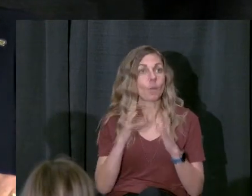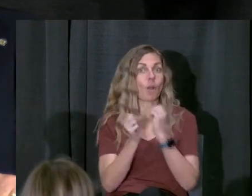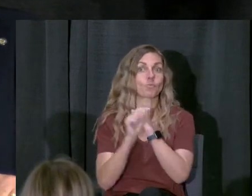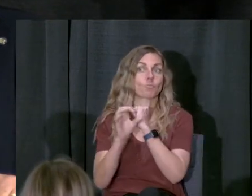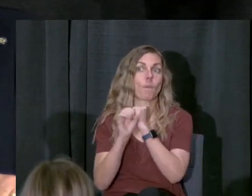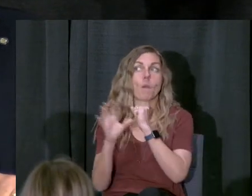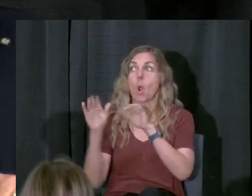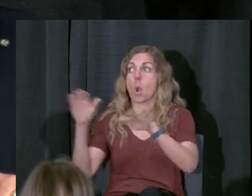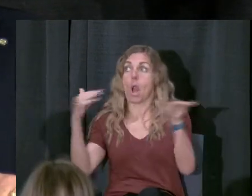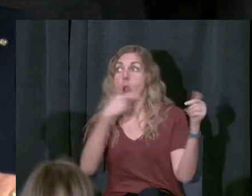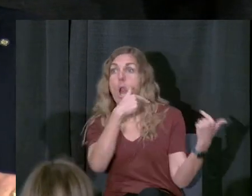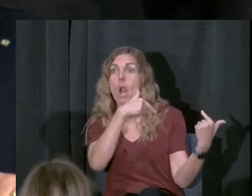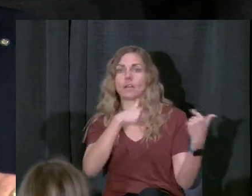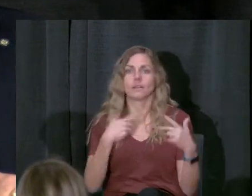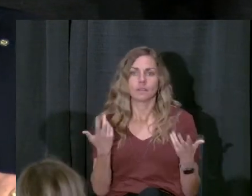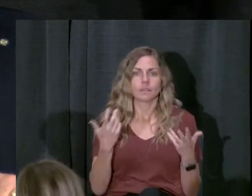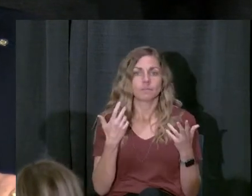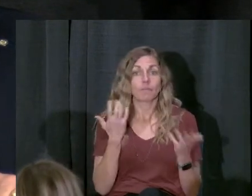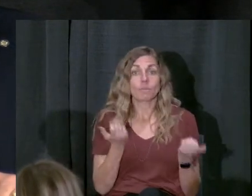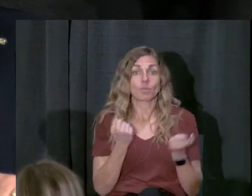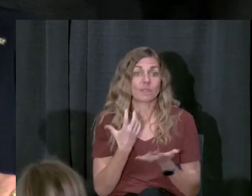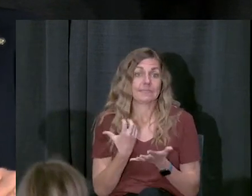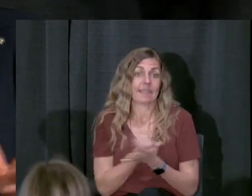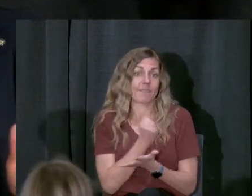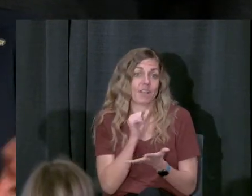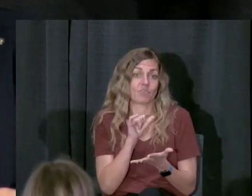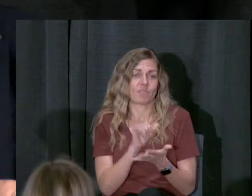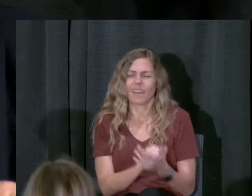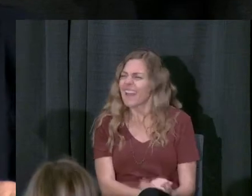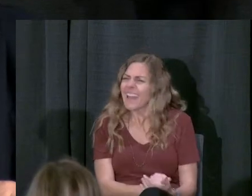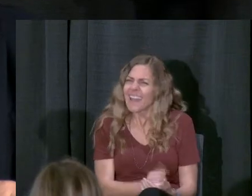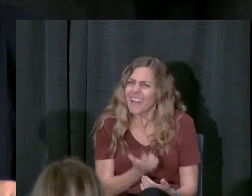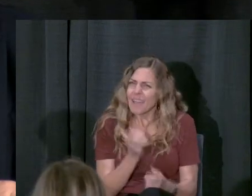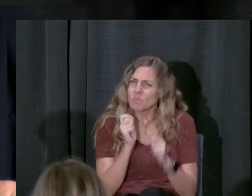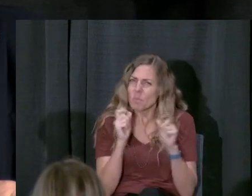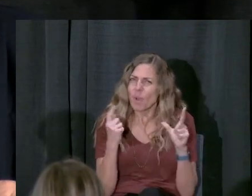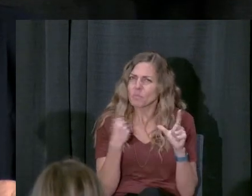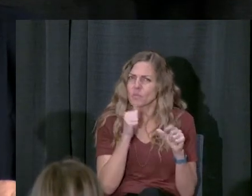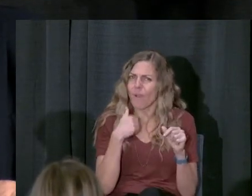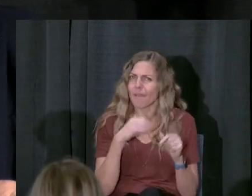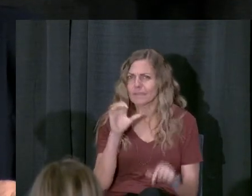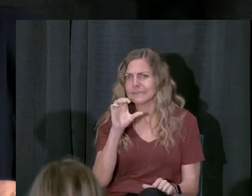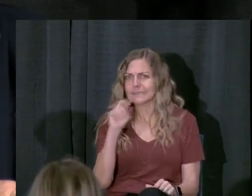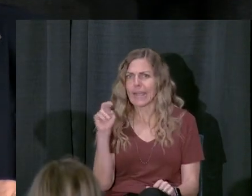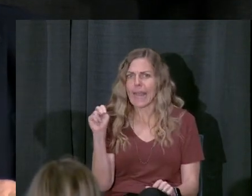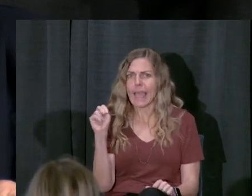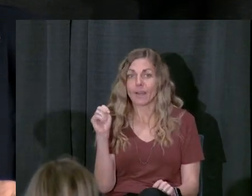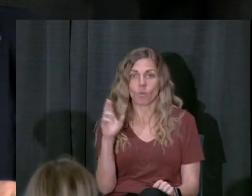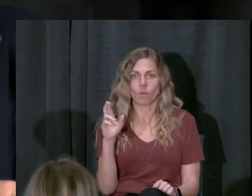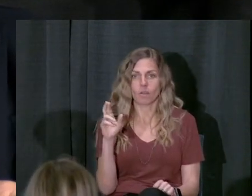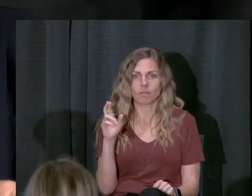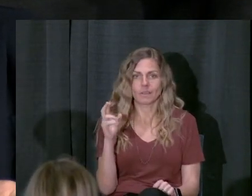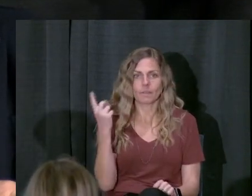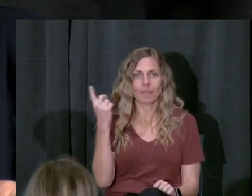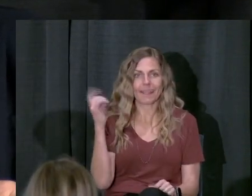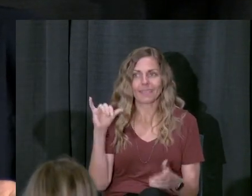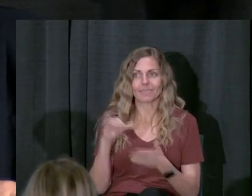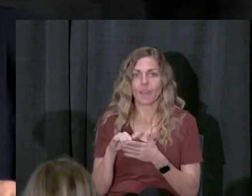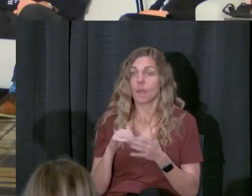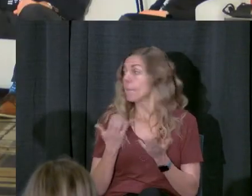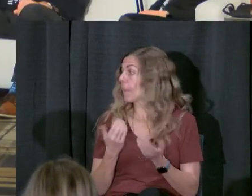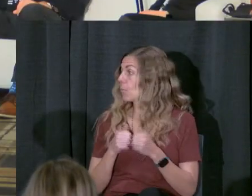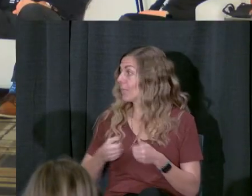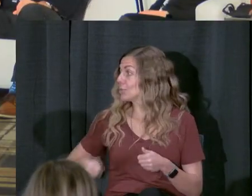So maybe we can take advantage of that. I'm surprised we don't have, you know, CNN or NPR here with a suitcase. Nina,